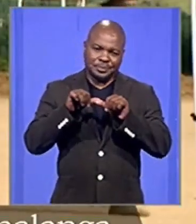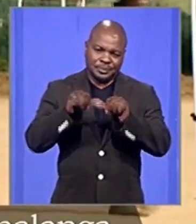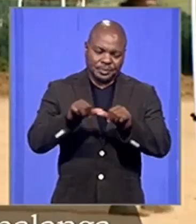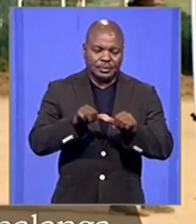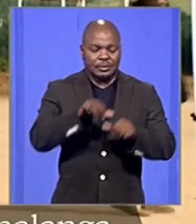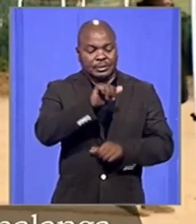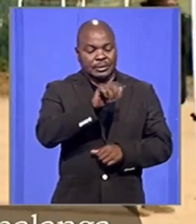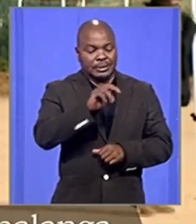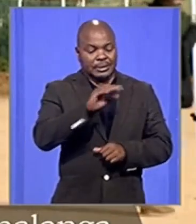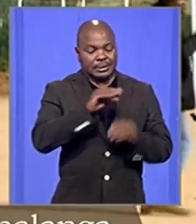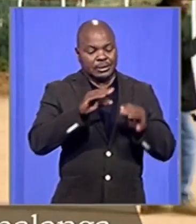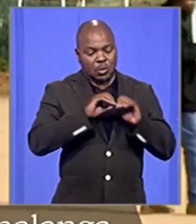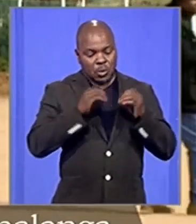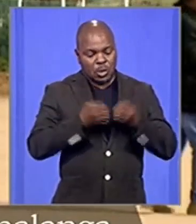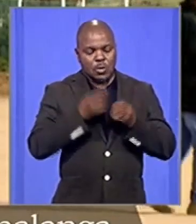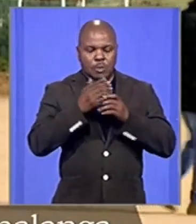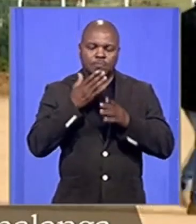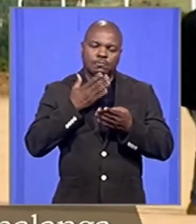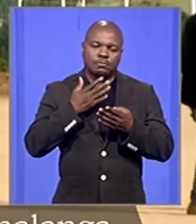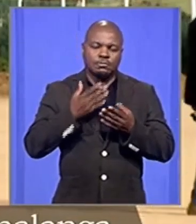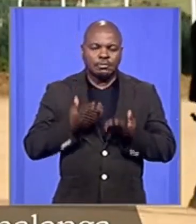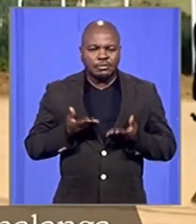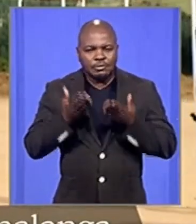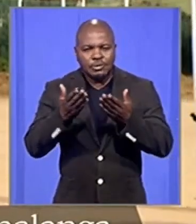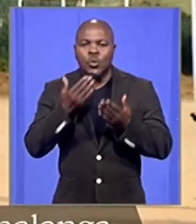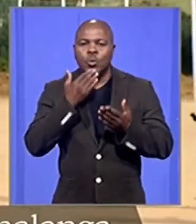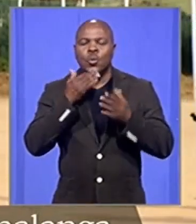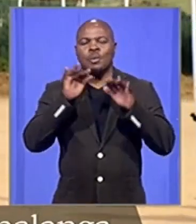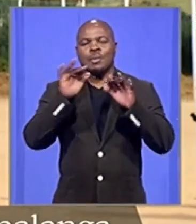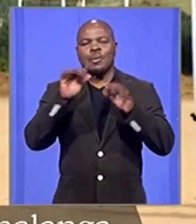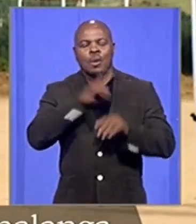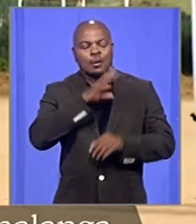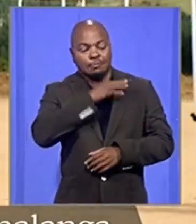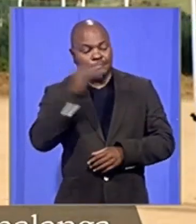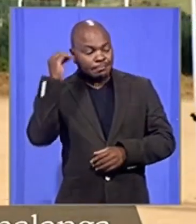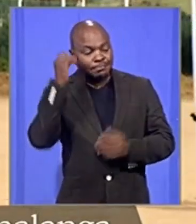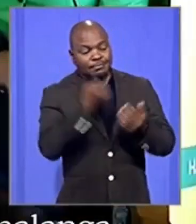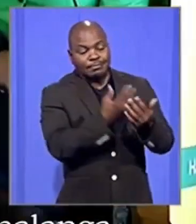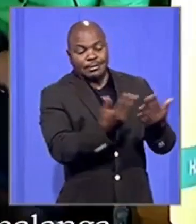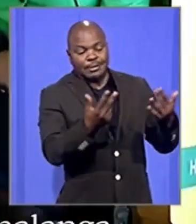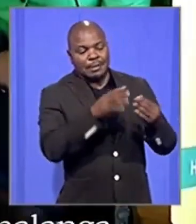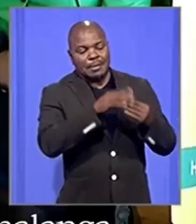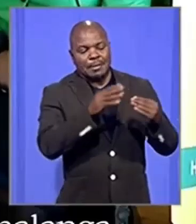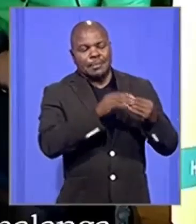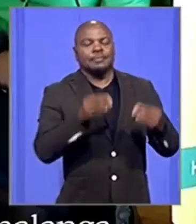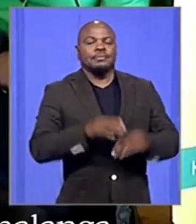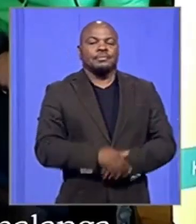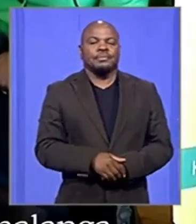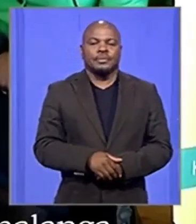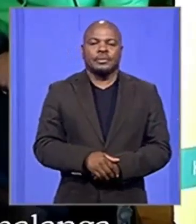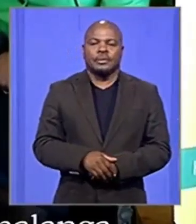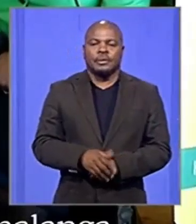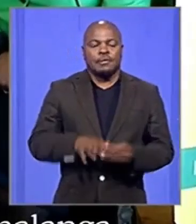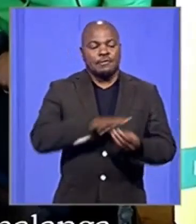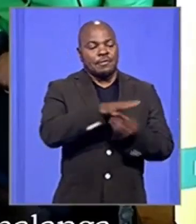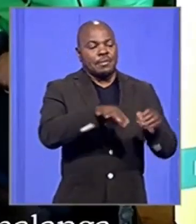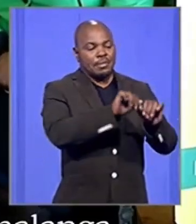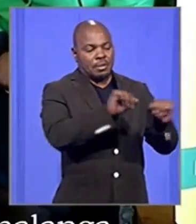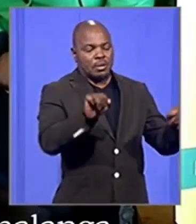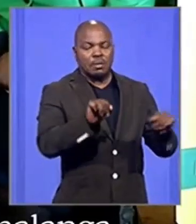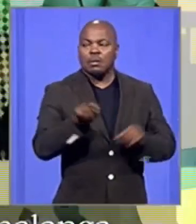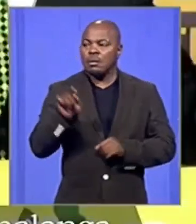mokgatlo wa ANC re berekela setšhaba re gopola maloko a re šileng a seswai. Ba malapa ba tša sehlabele ba thabela